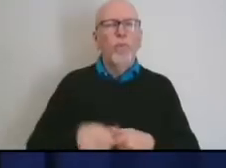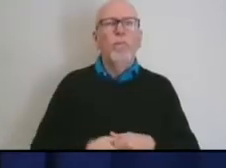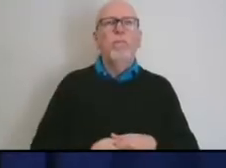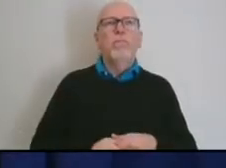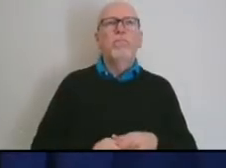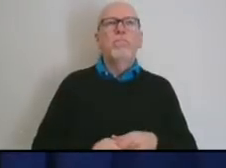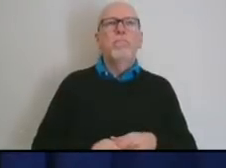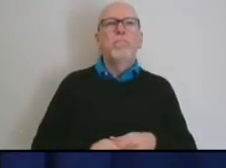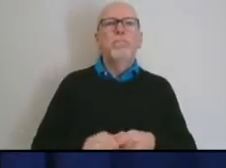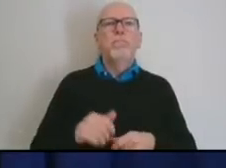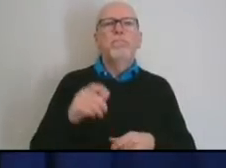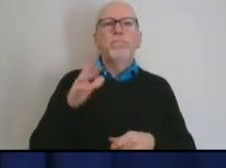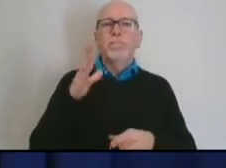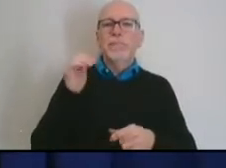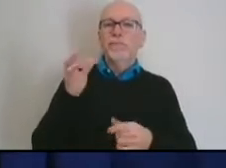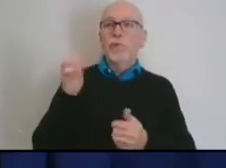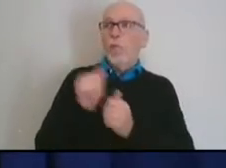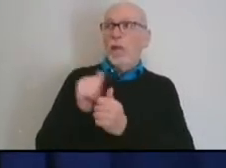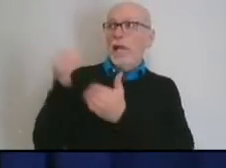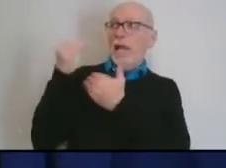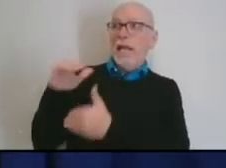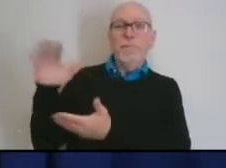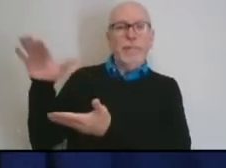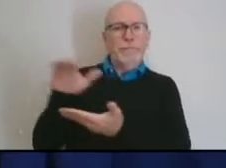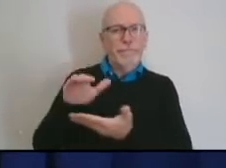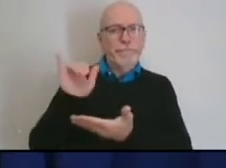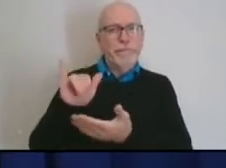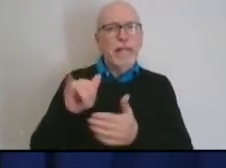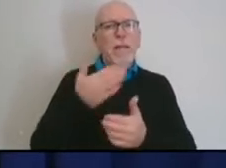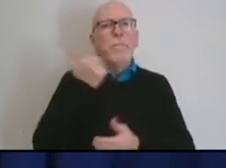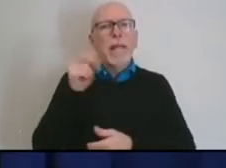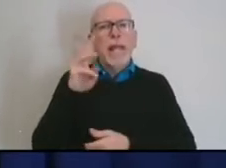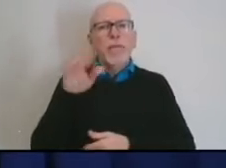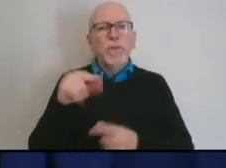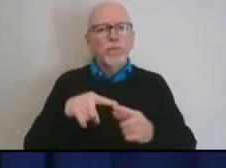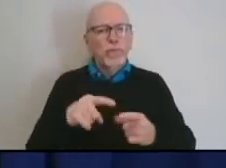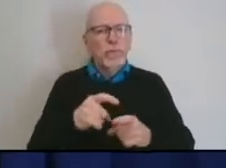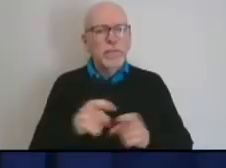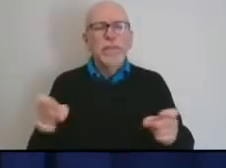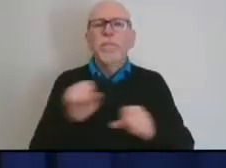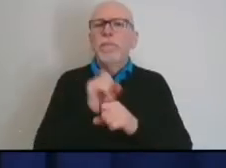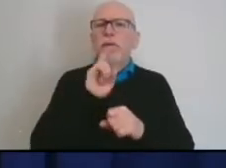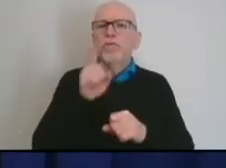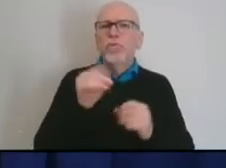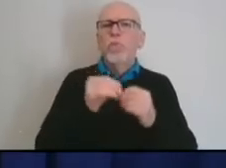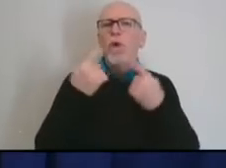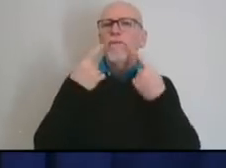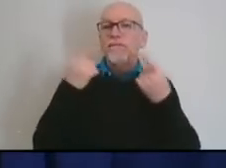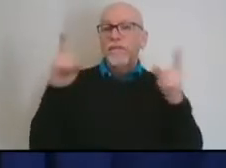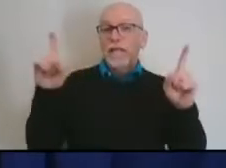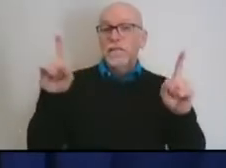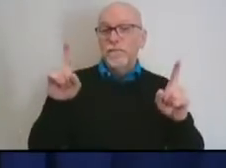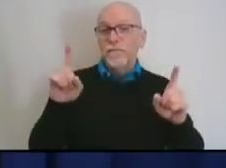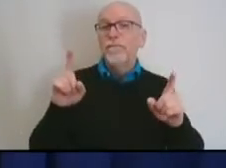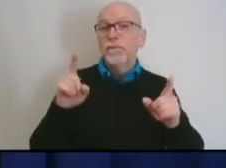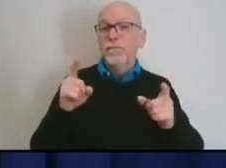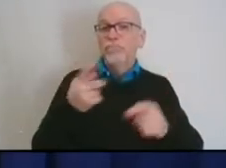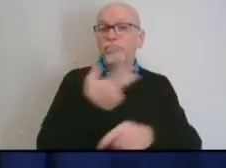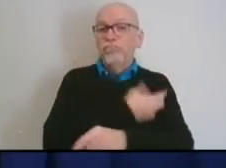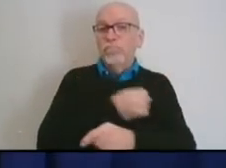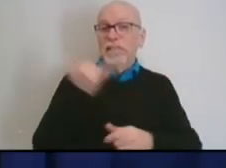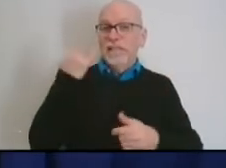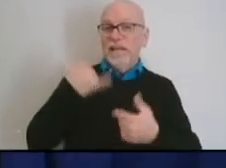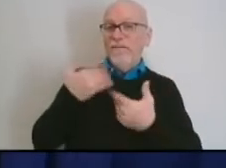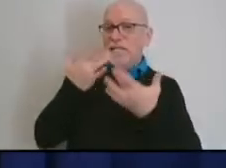when you look at that and you decide how best to allocate that, how do you ethically allocate that at a time when a resource is